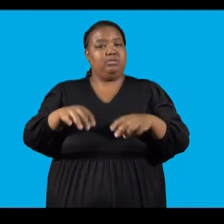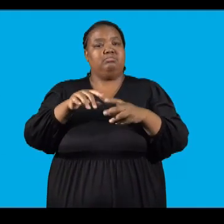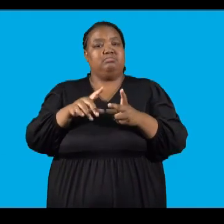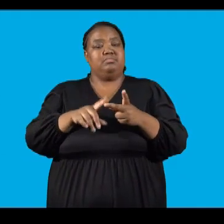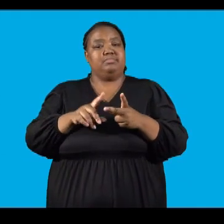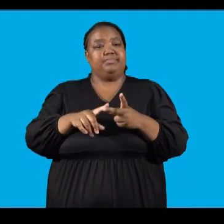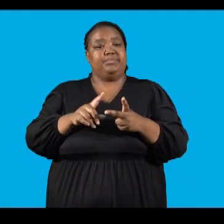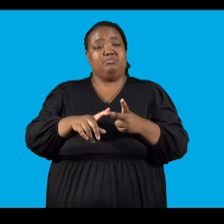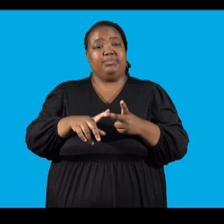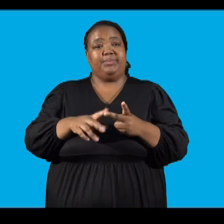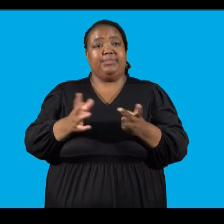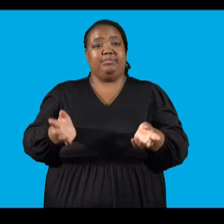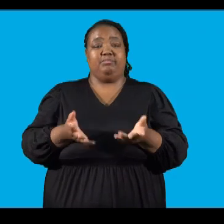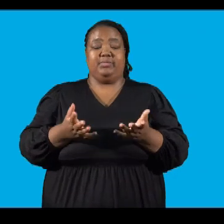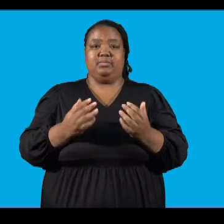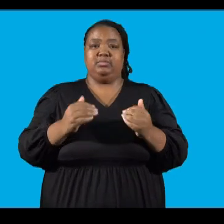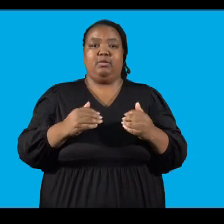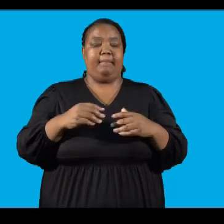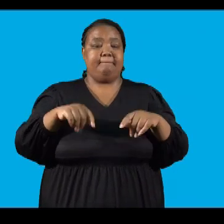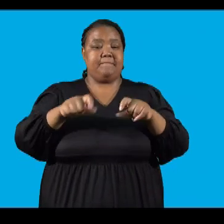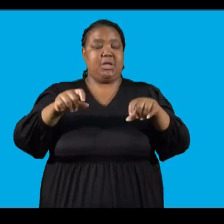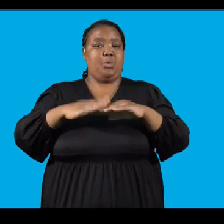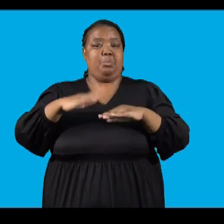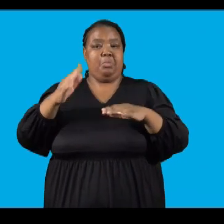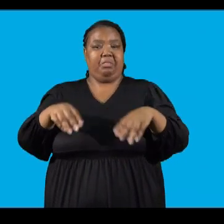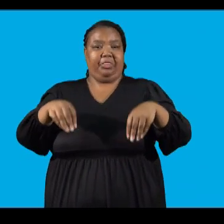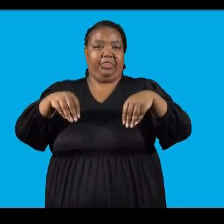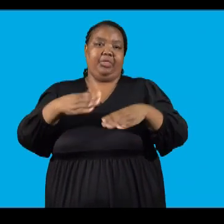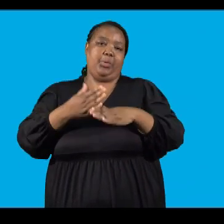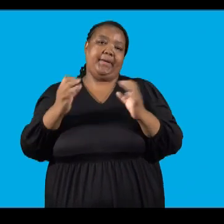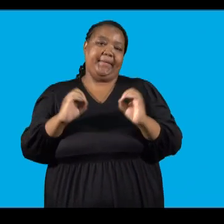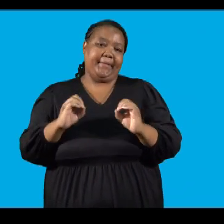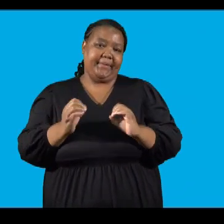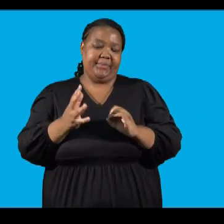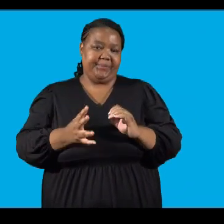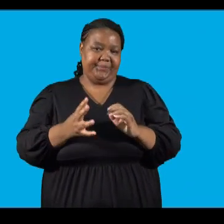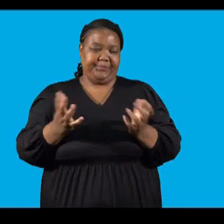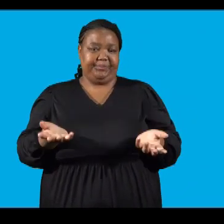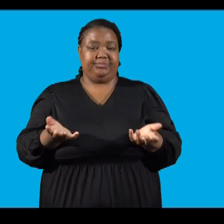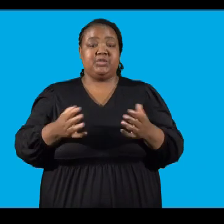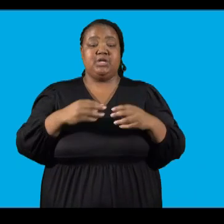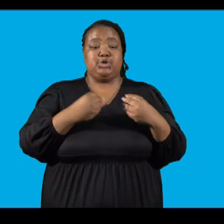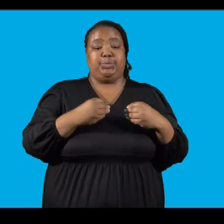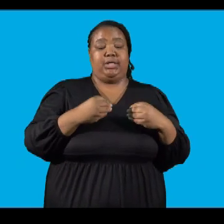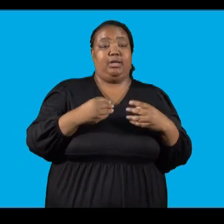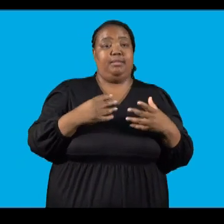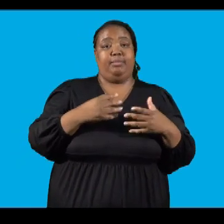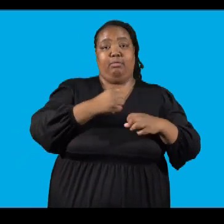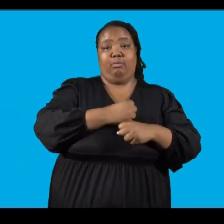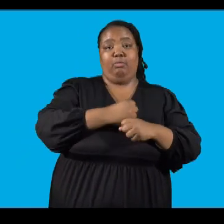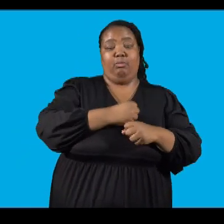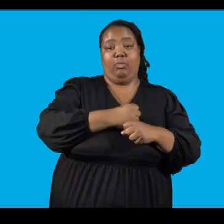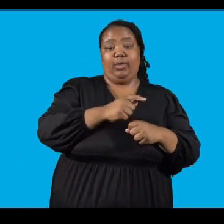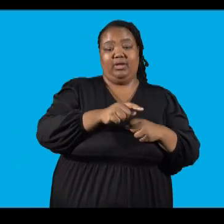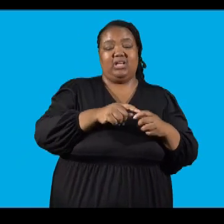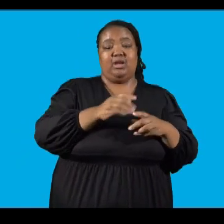losses, contributing to higher unemployment. So the people that would be working in